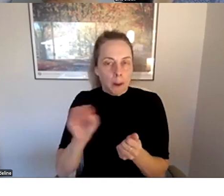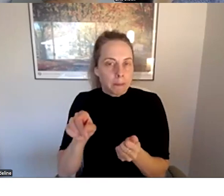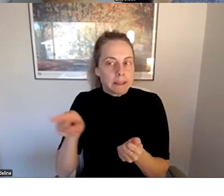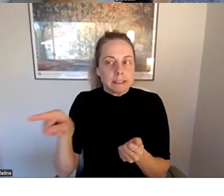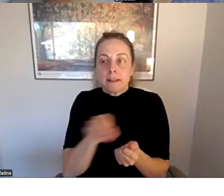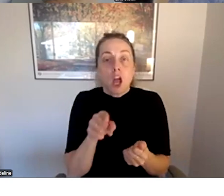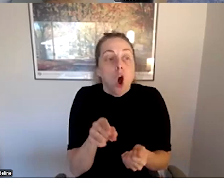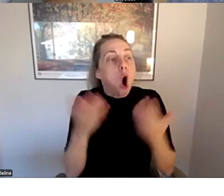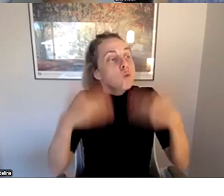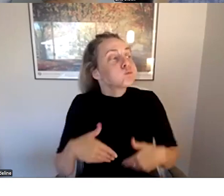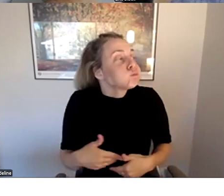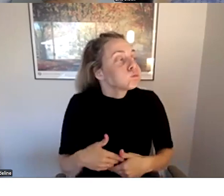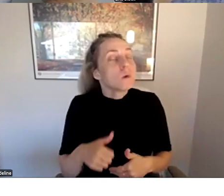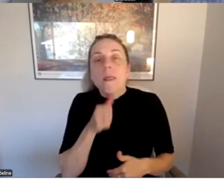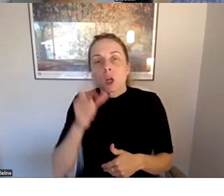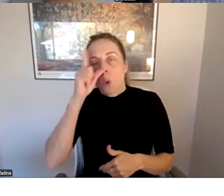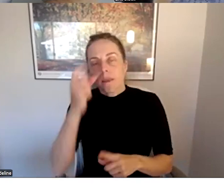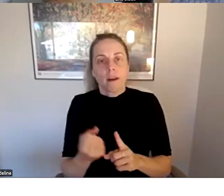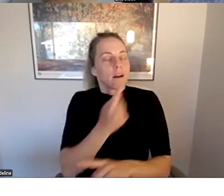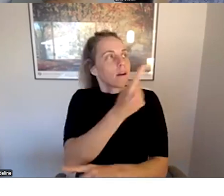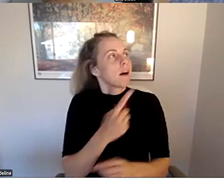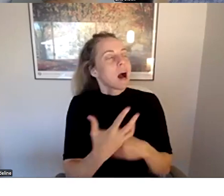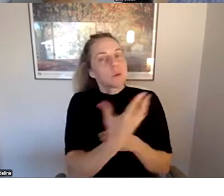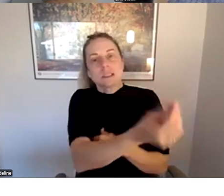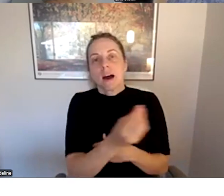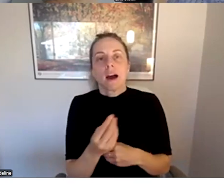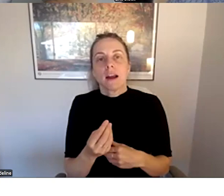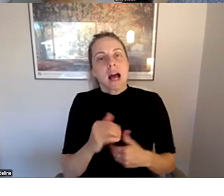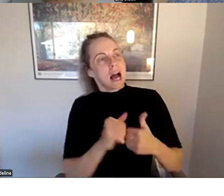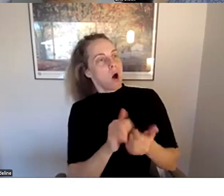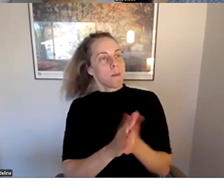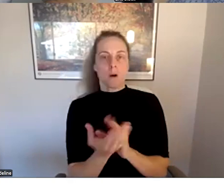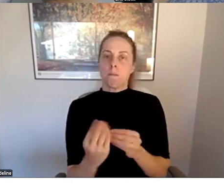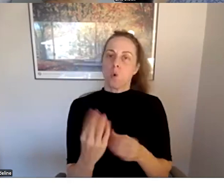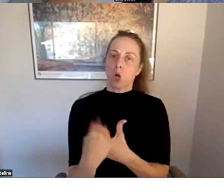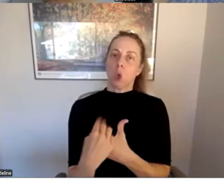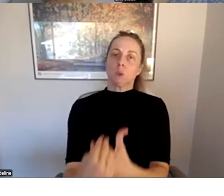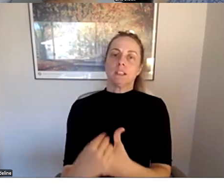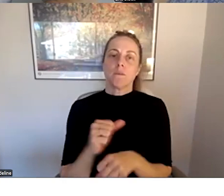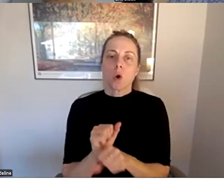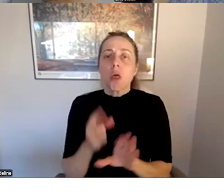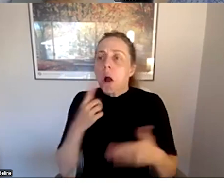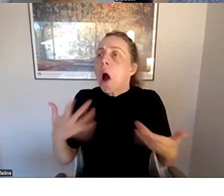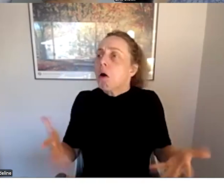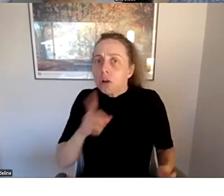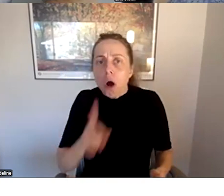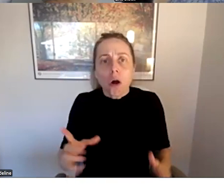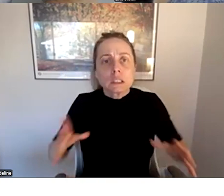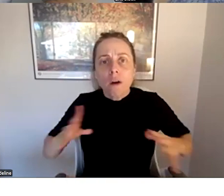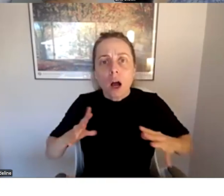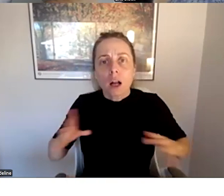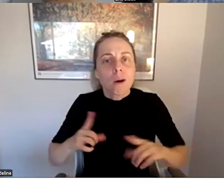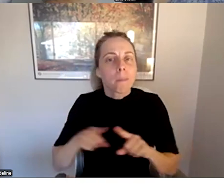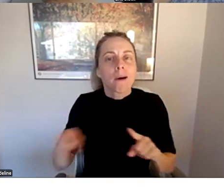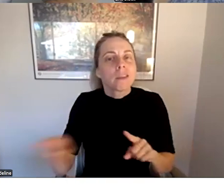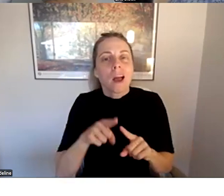or thinking outside the box of how to be a more inclusive employer, because in their eyes, they already are.